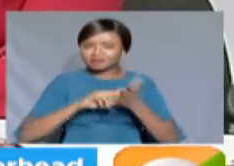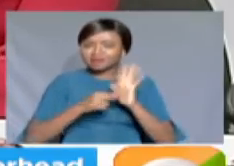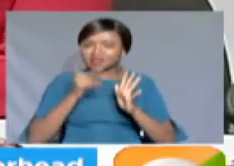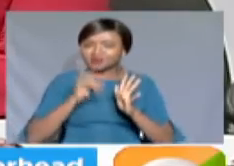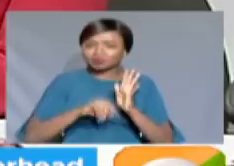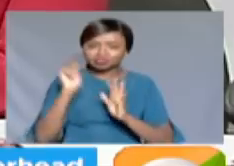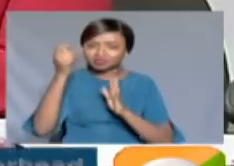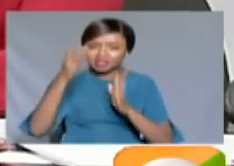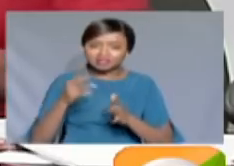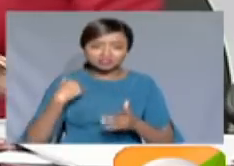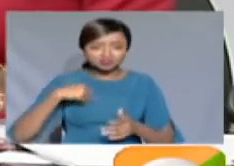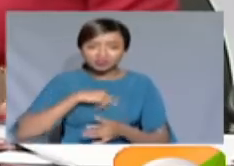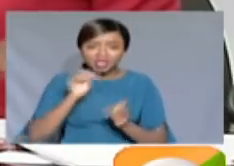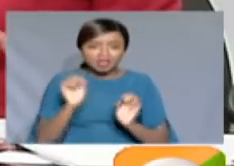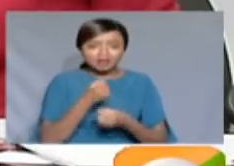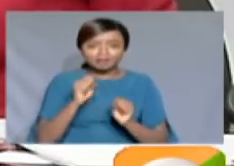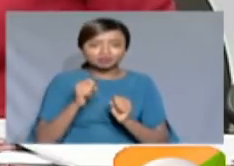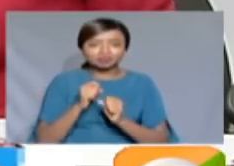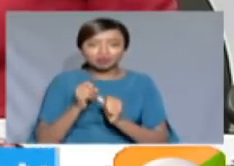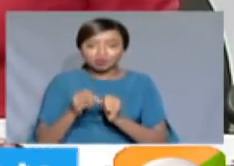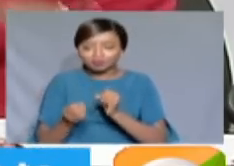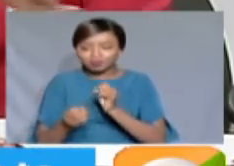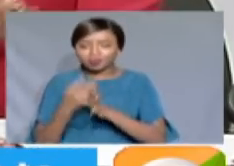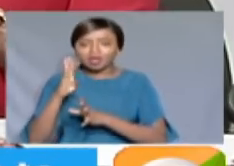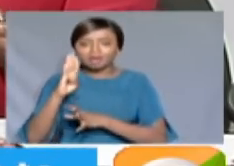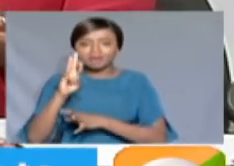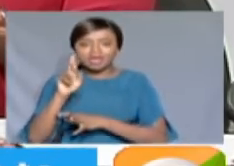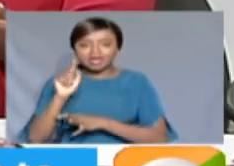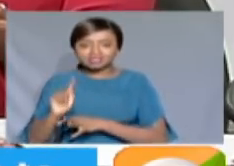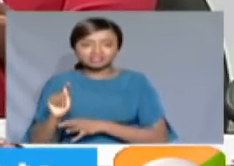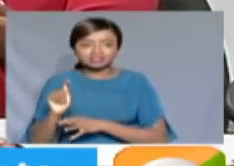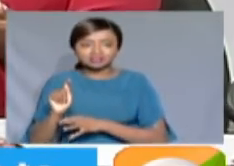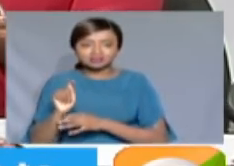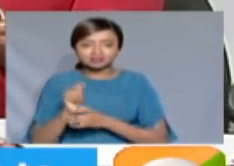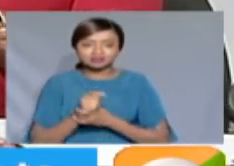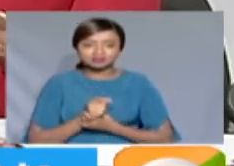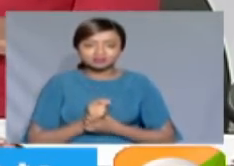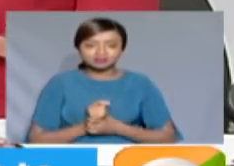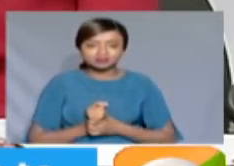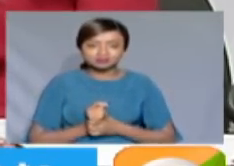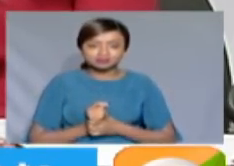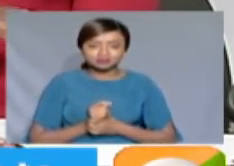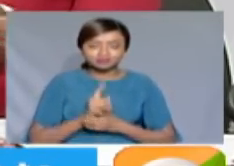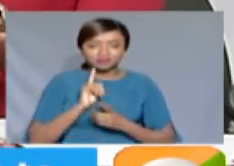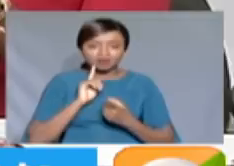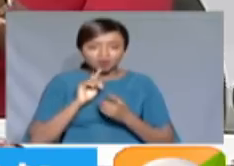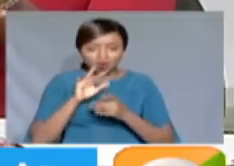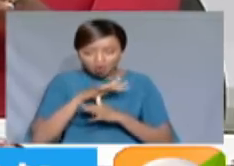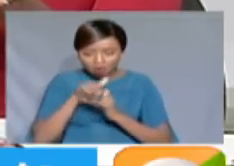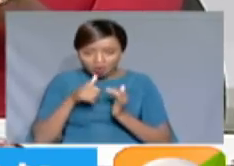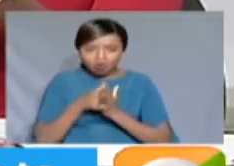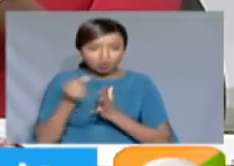then not carry on with BRT or any other that you have so clearly here said will be all part of